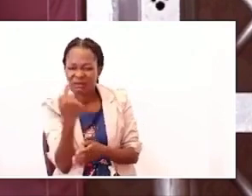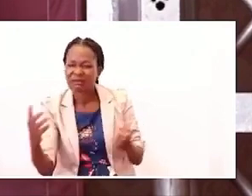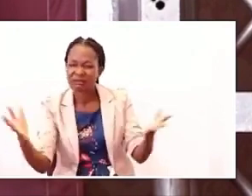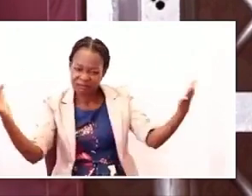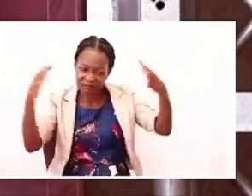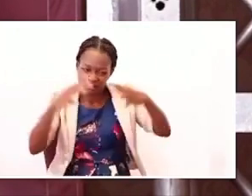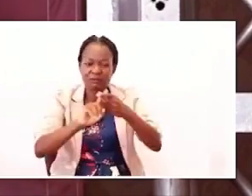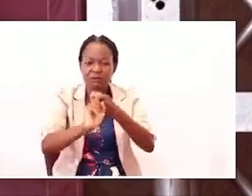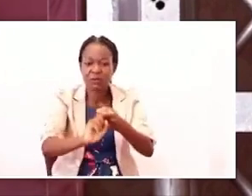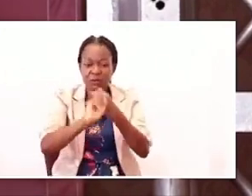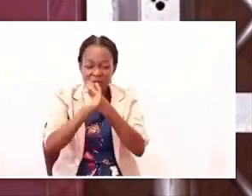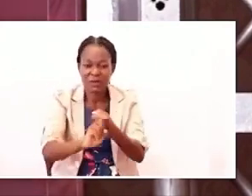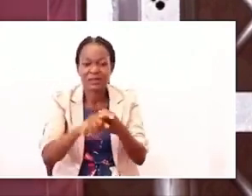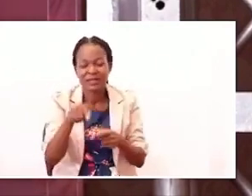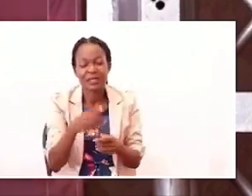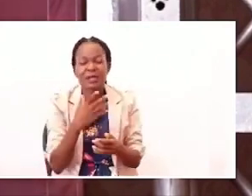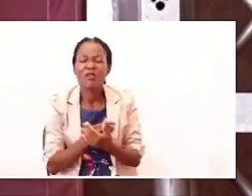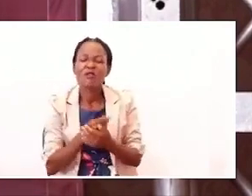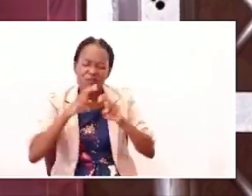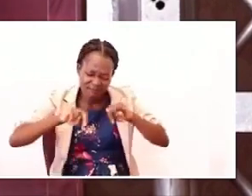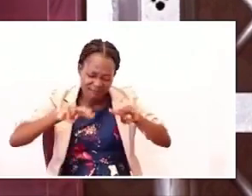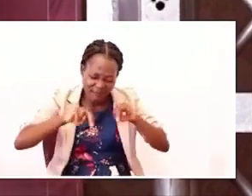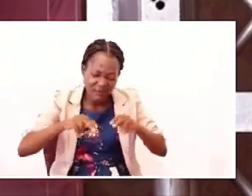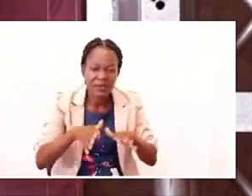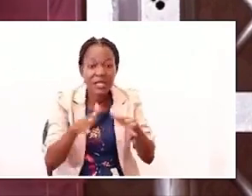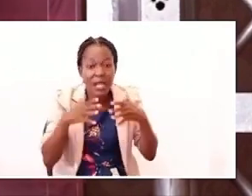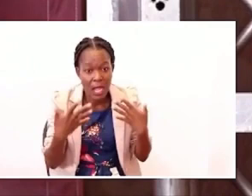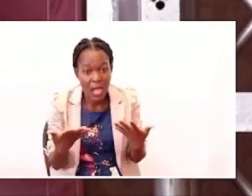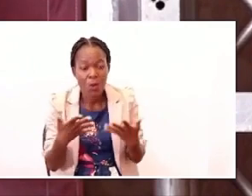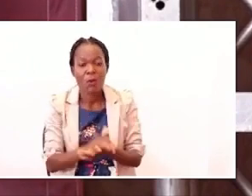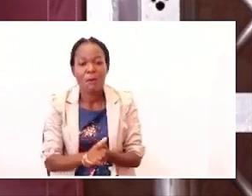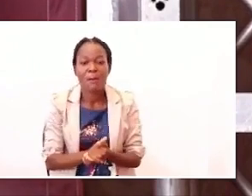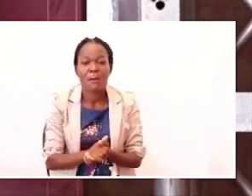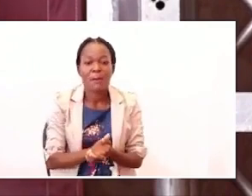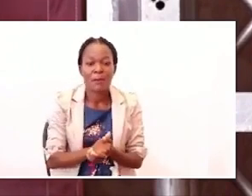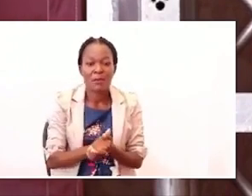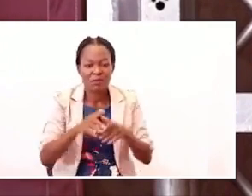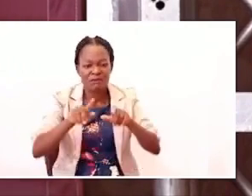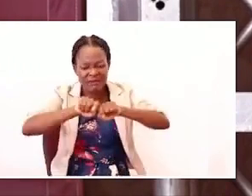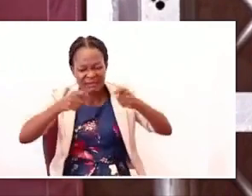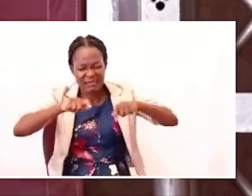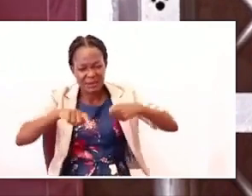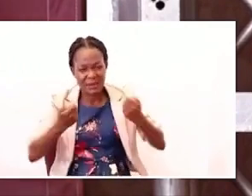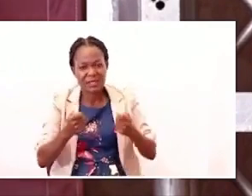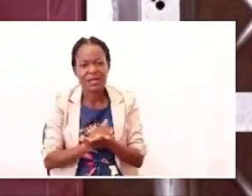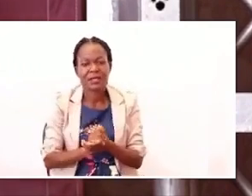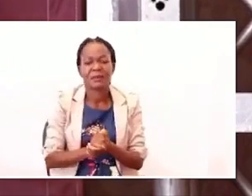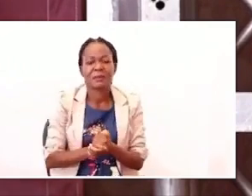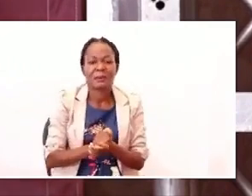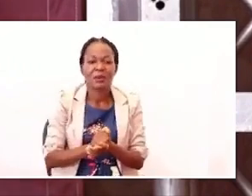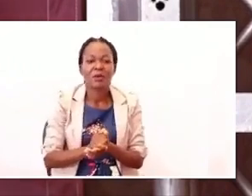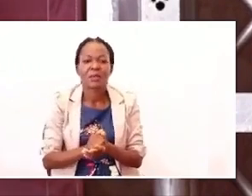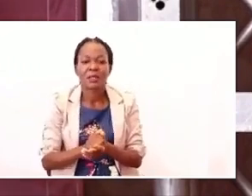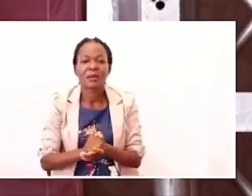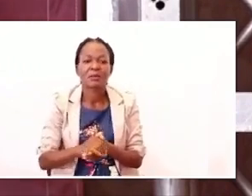choice but to interrogate and champion a dismantling of this